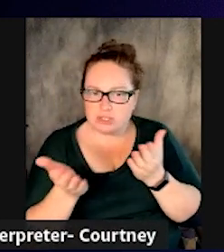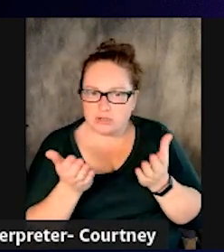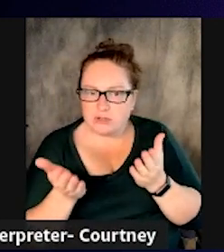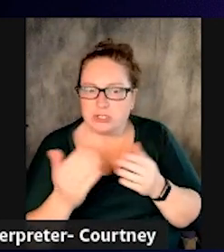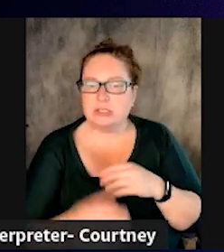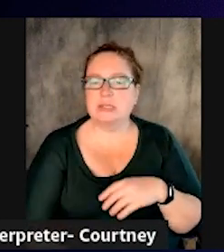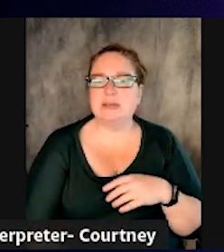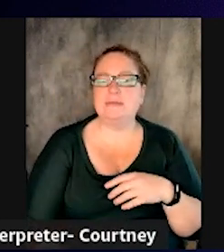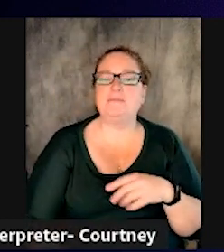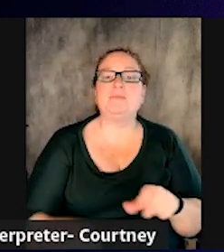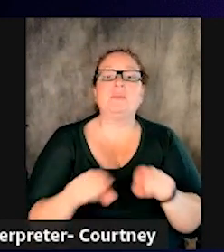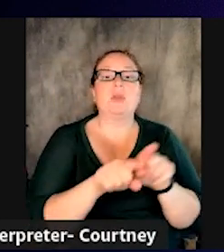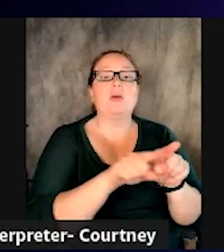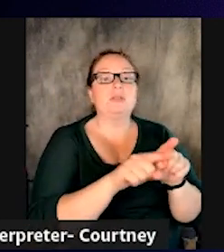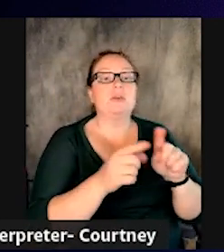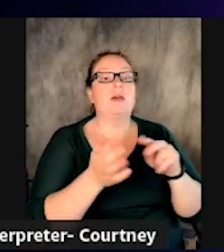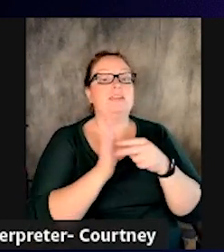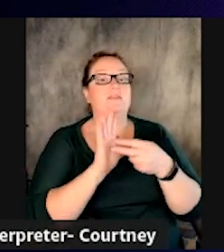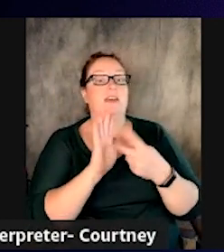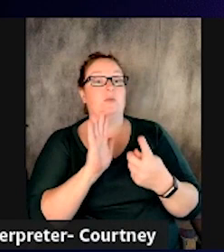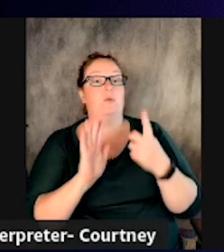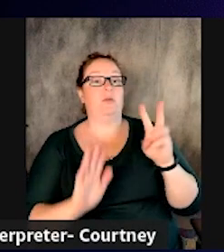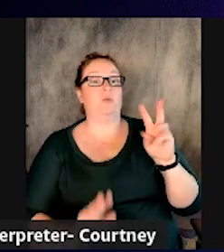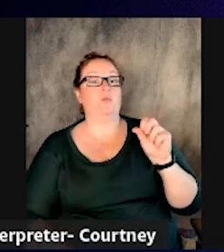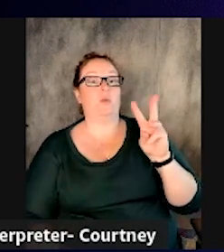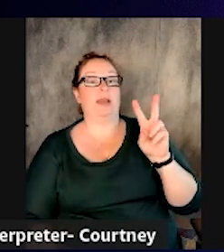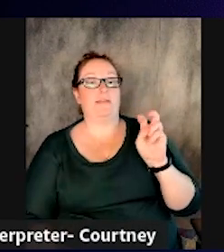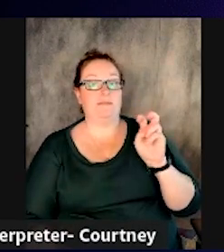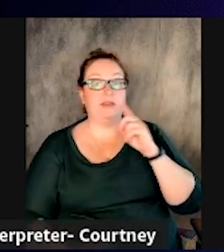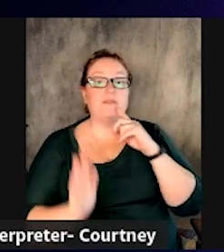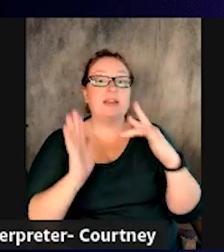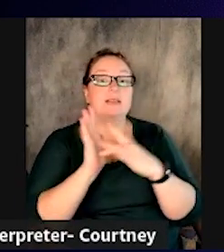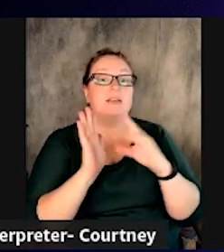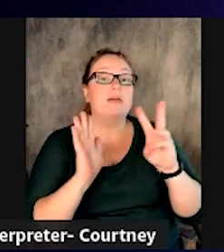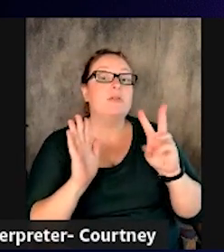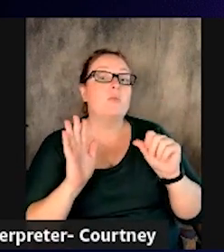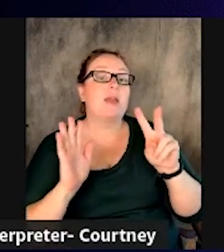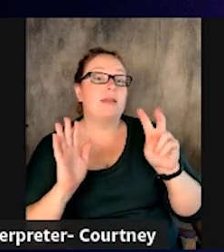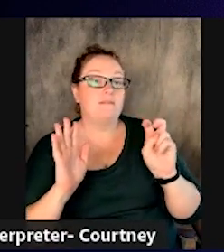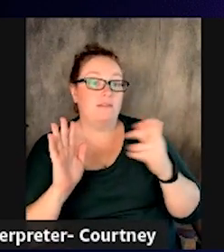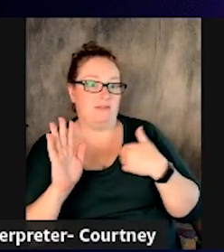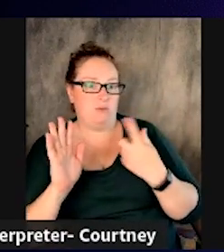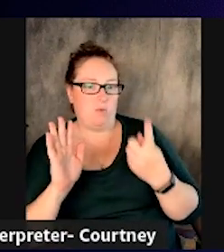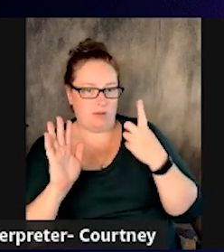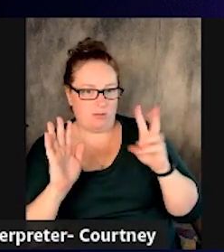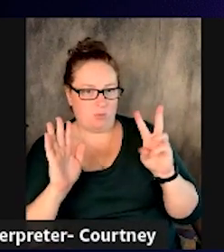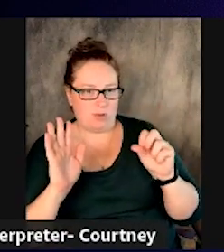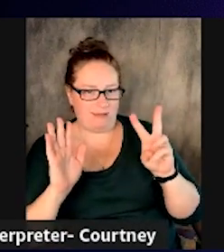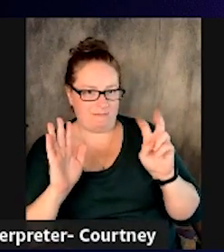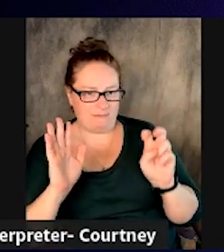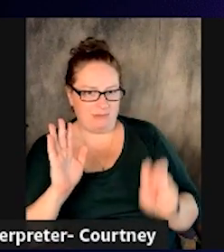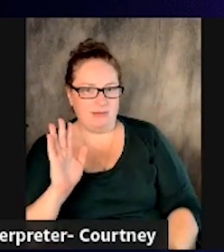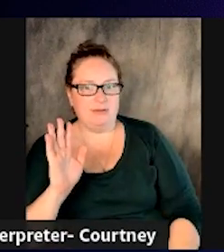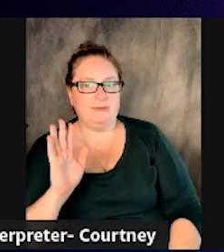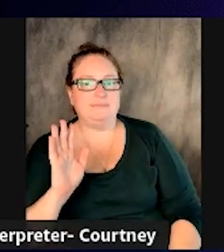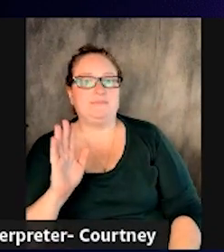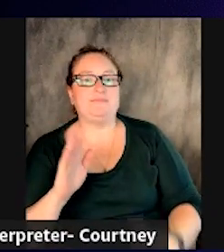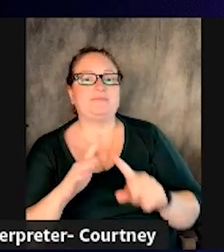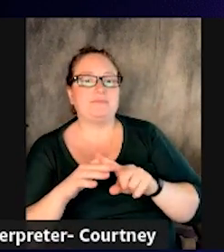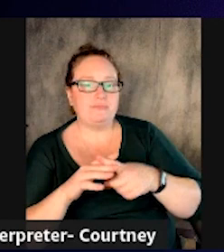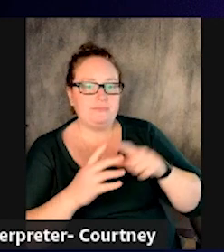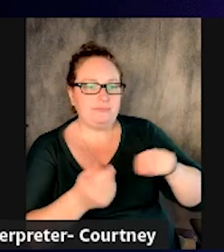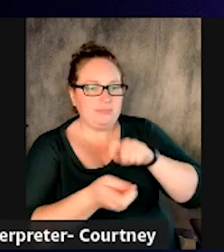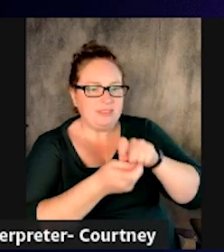wave holding all of this. So if I go into my wave, I have a single wave, which started at a specific